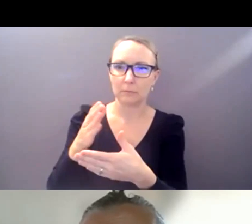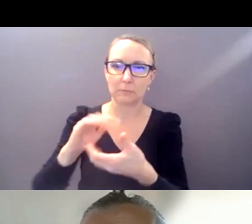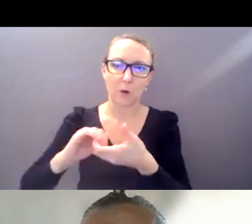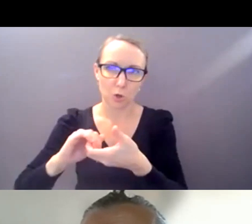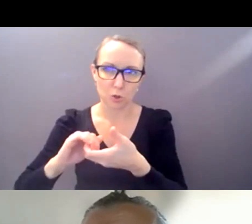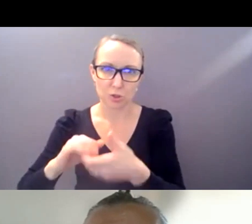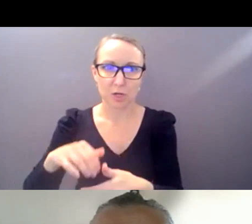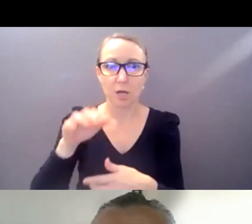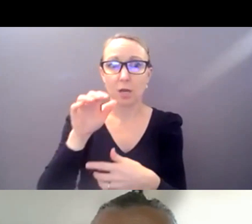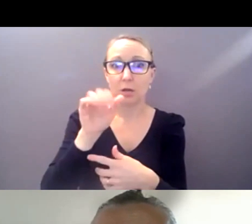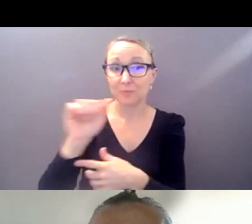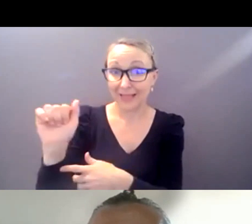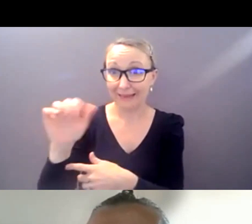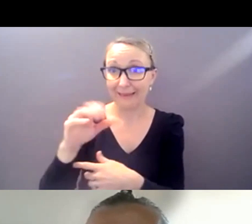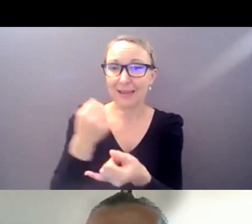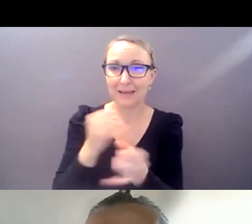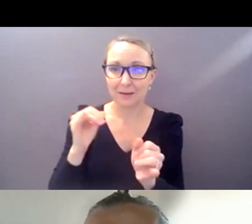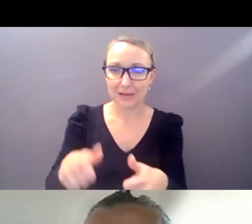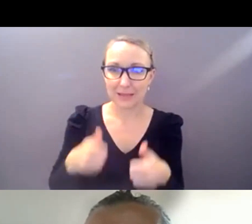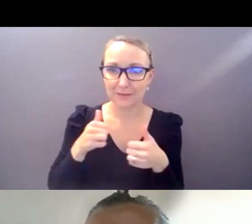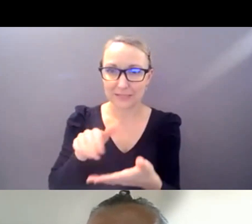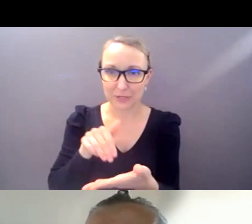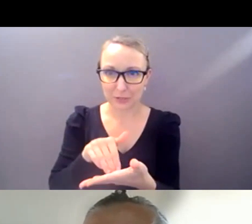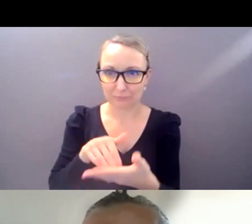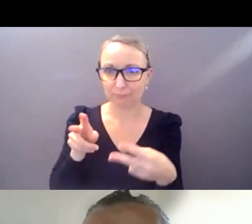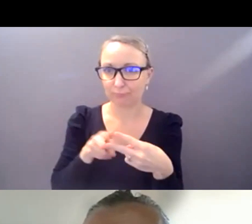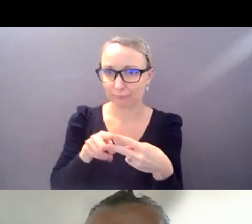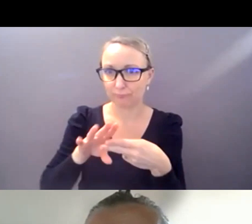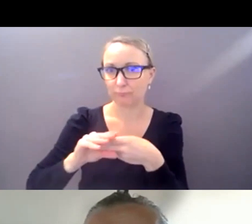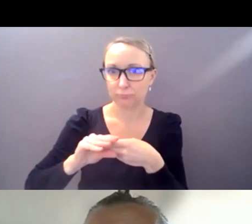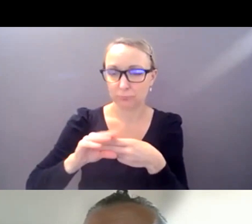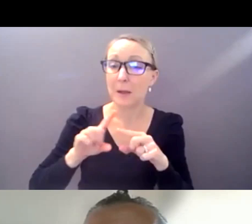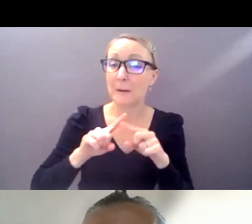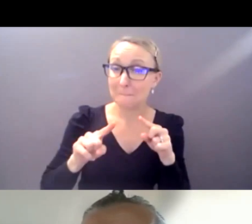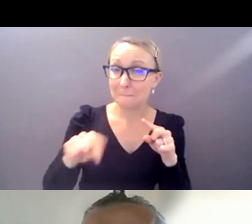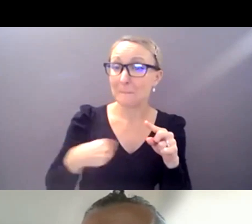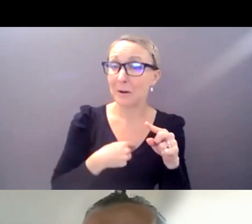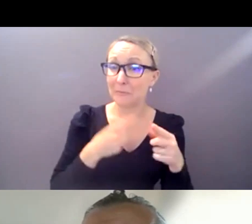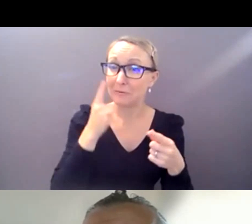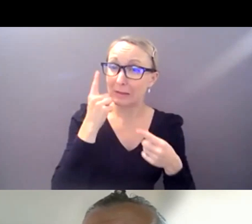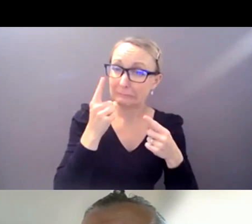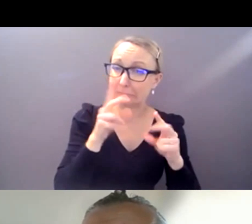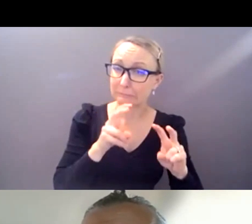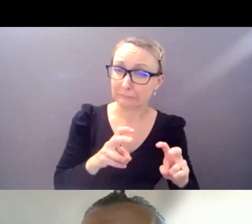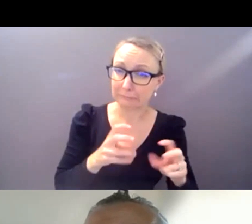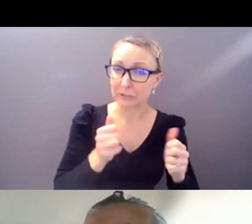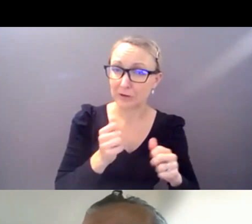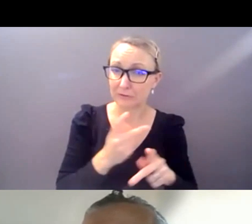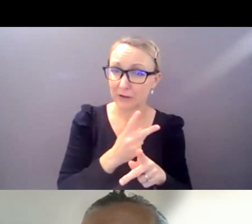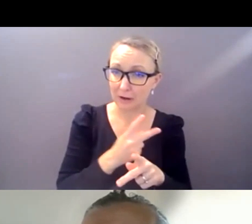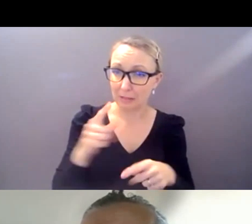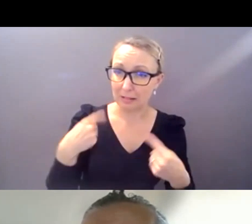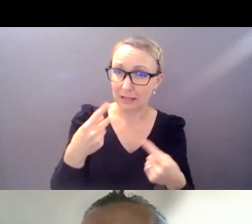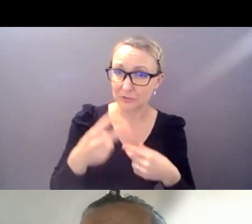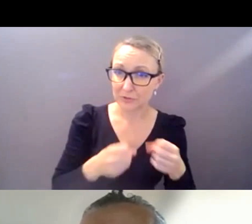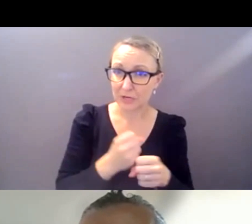Independent Living Center. But looking at the hubs and spokes and what we've expanded over the past few years, we have really seen a significant